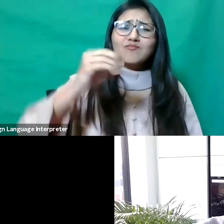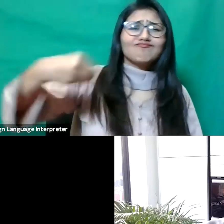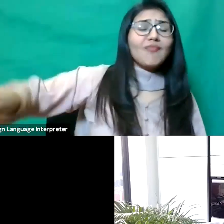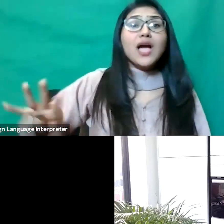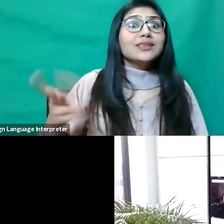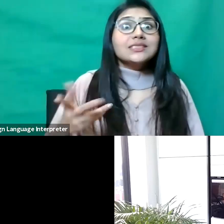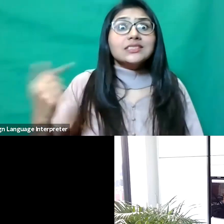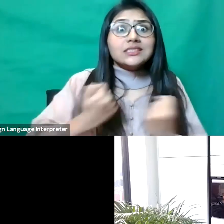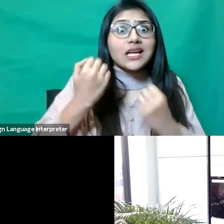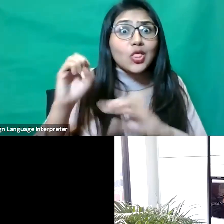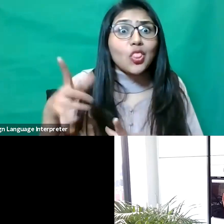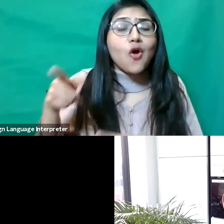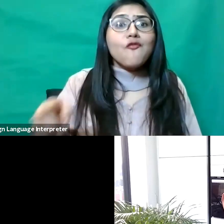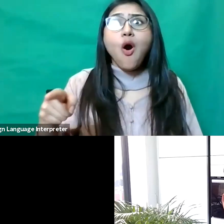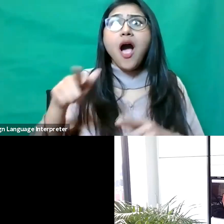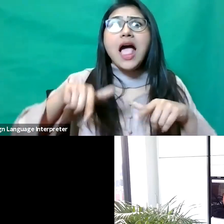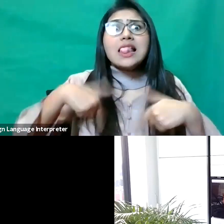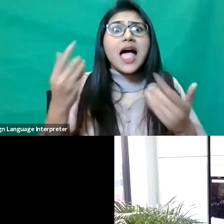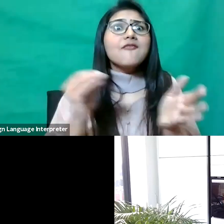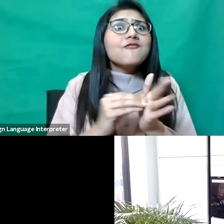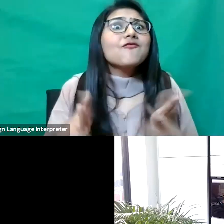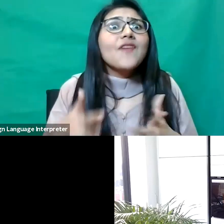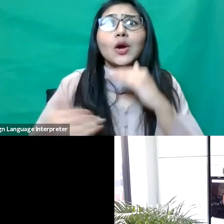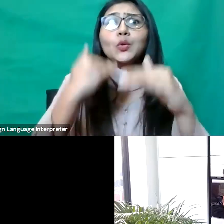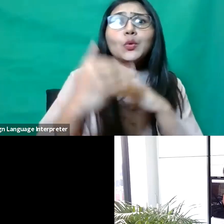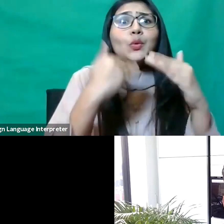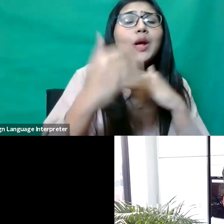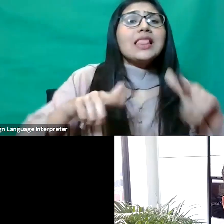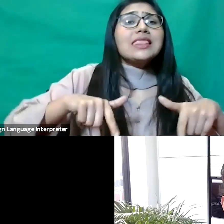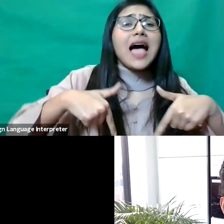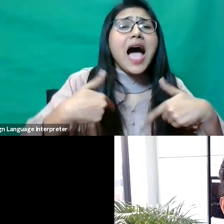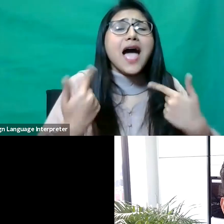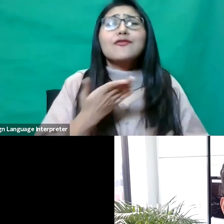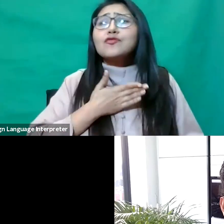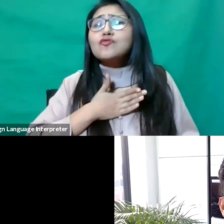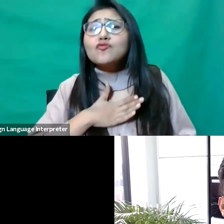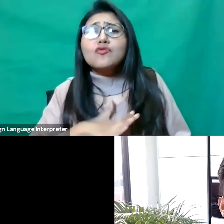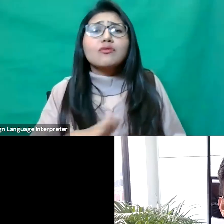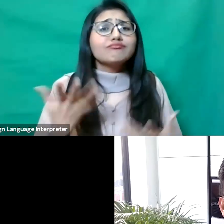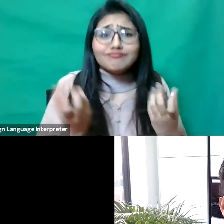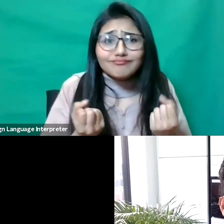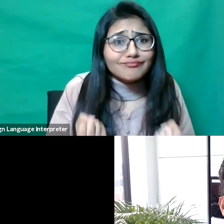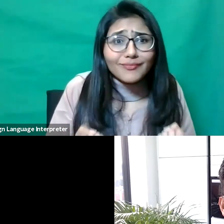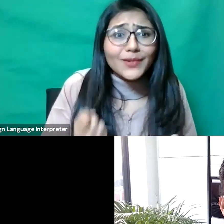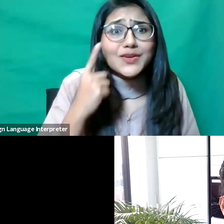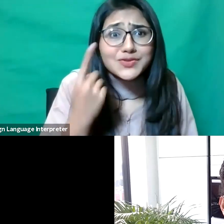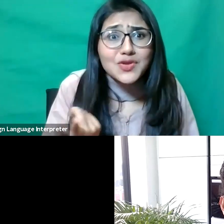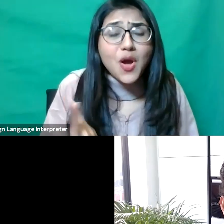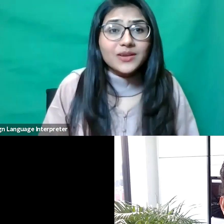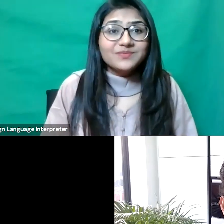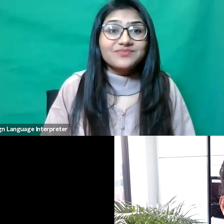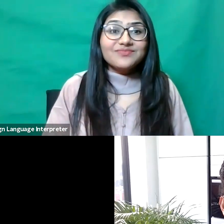it makes a huge difference for your future. You know what I'm saying? I feel like even I had the same kind